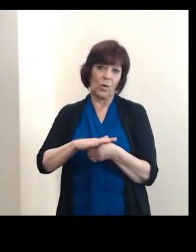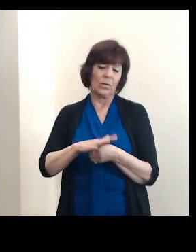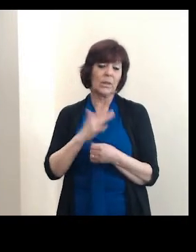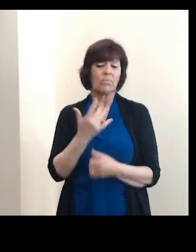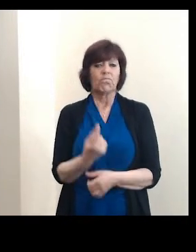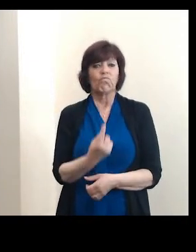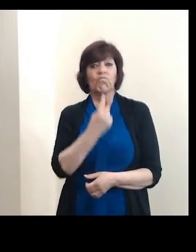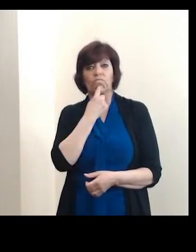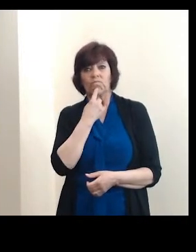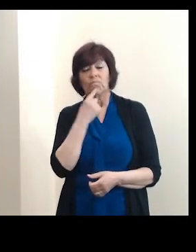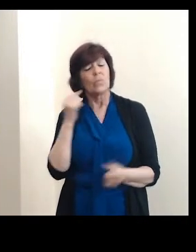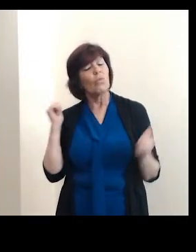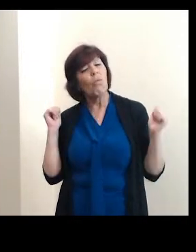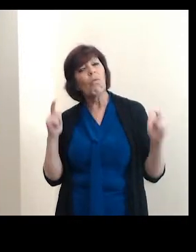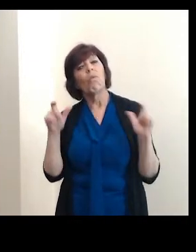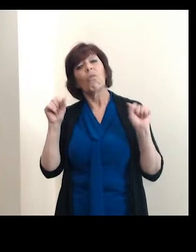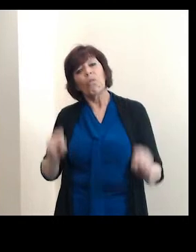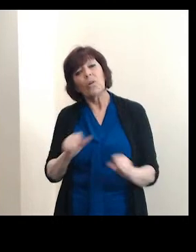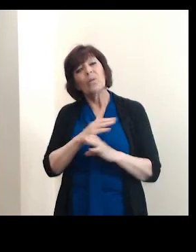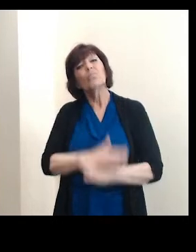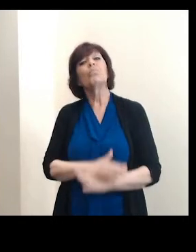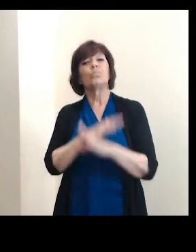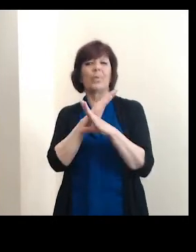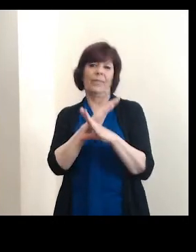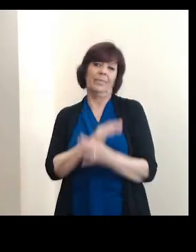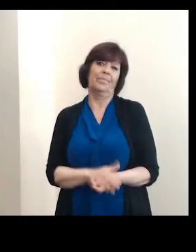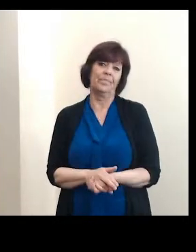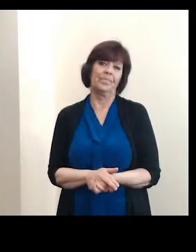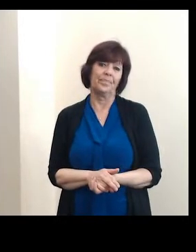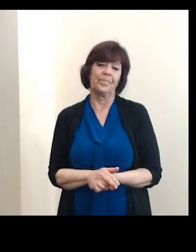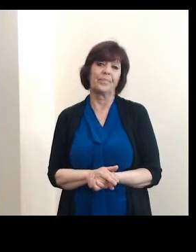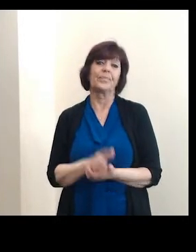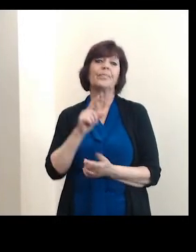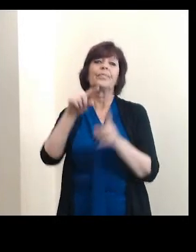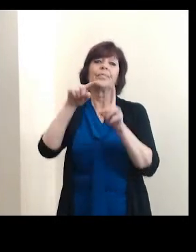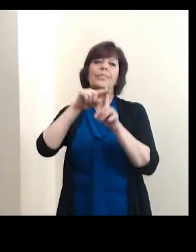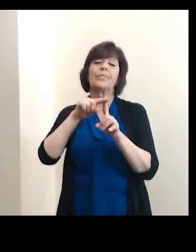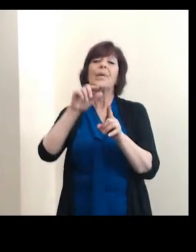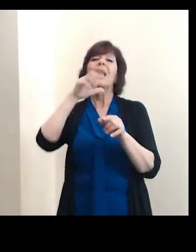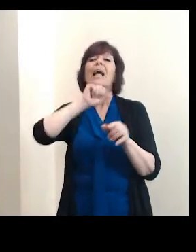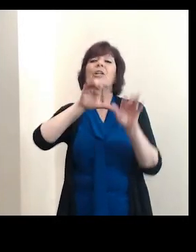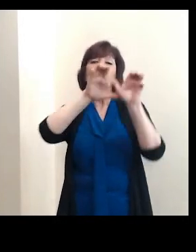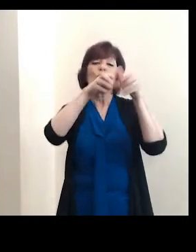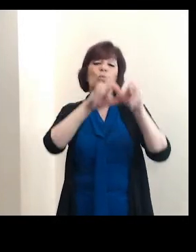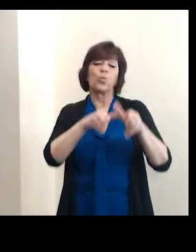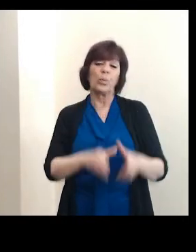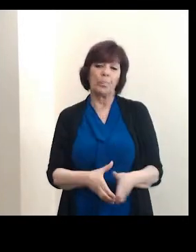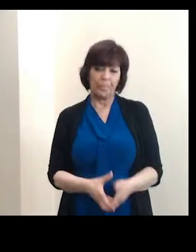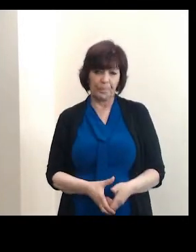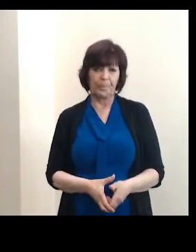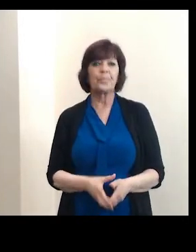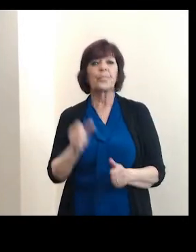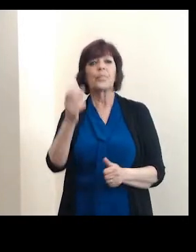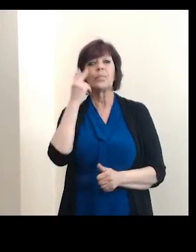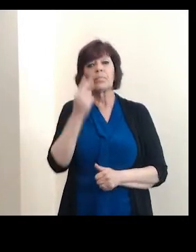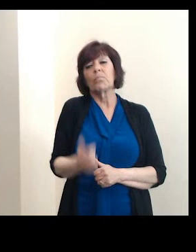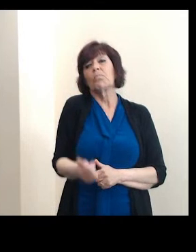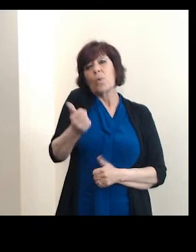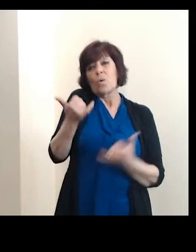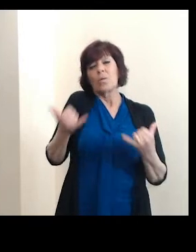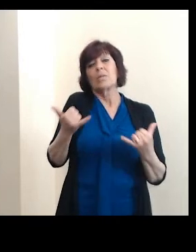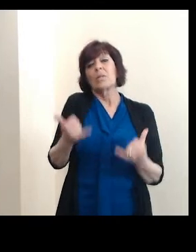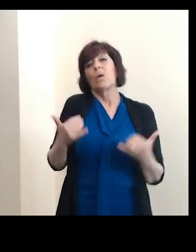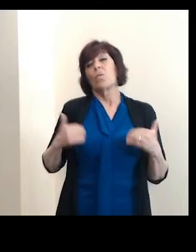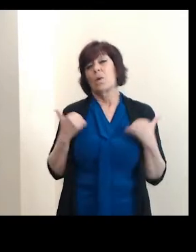because those are all preventable deaths. Cases confirmed by age groups, we are seeing that it's being primarily driven